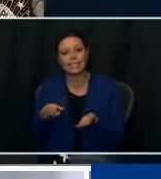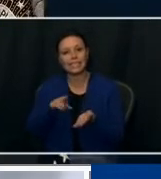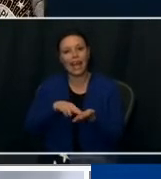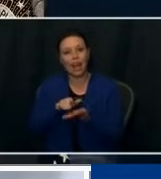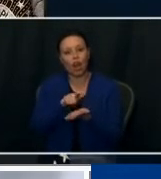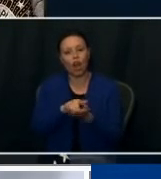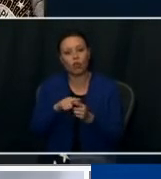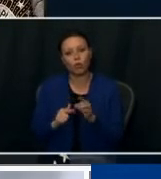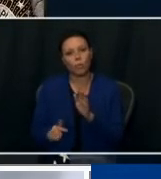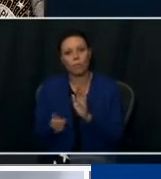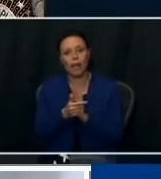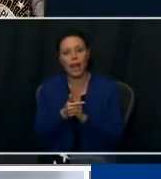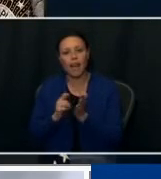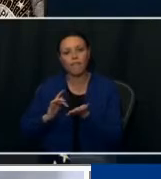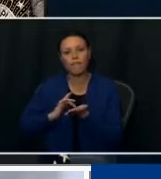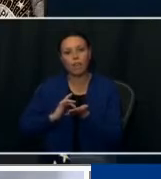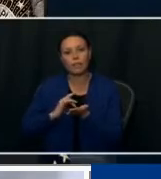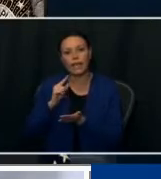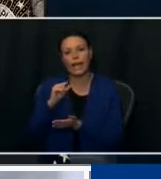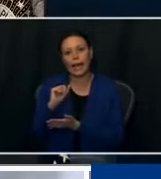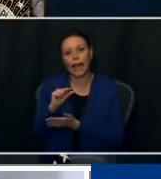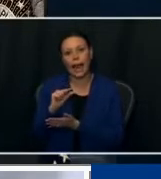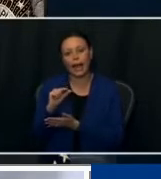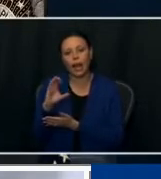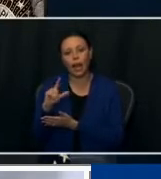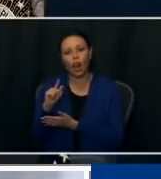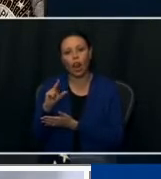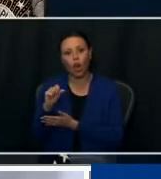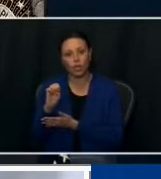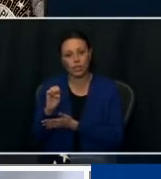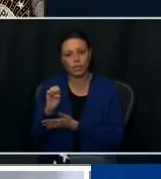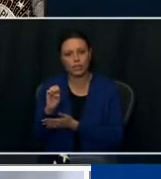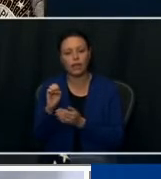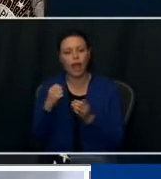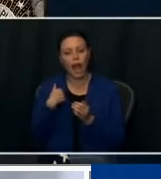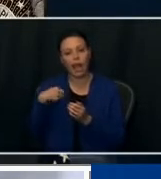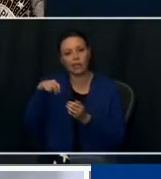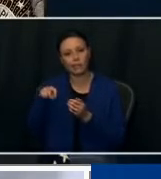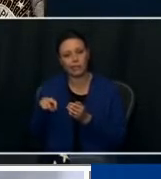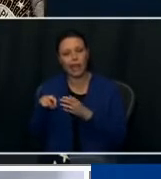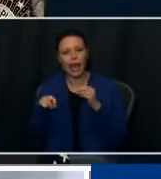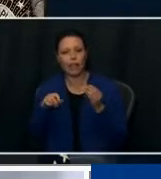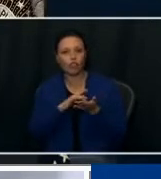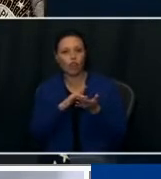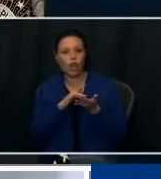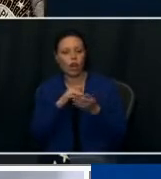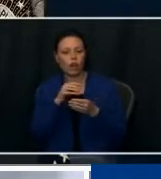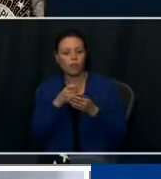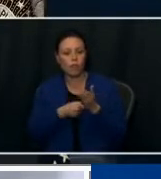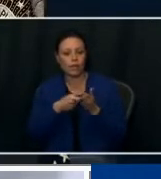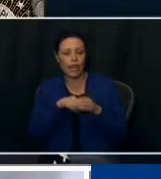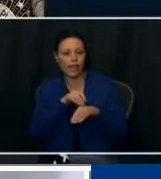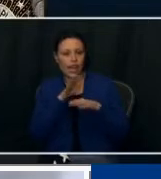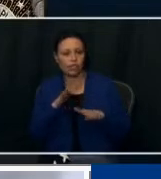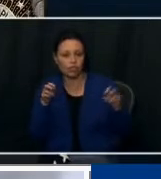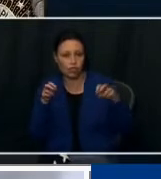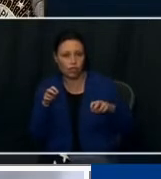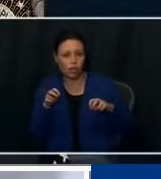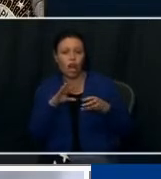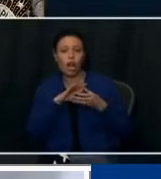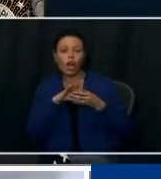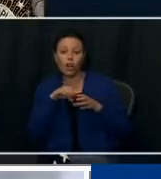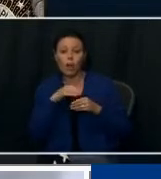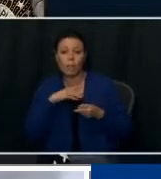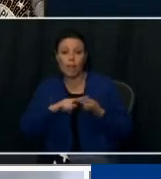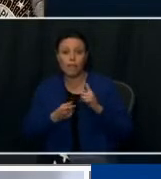to ban Pharmacy gag Clauses alongside me and his drug pricing advisers that included my friend and